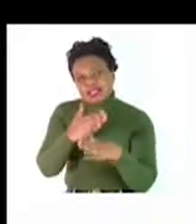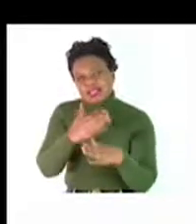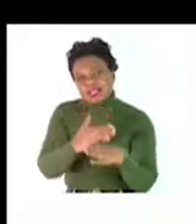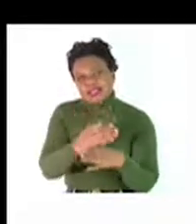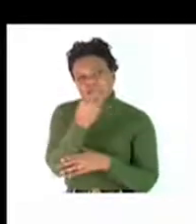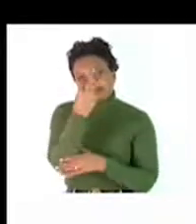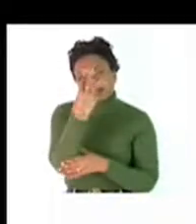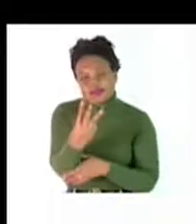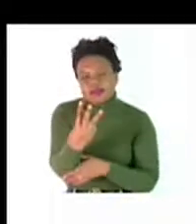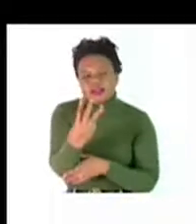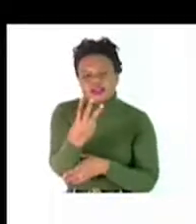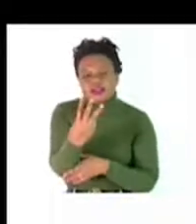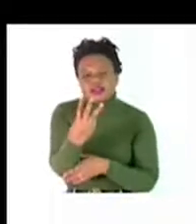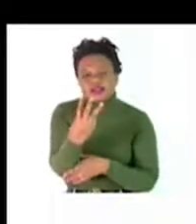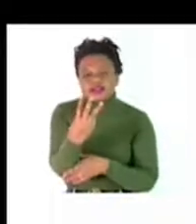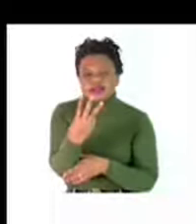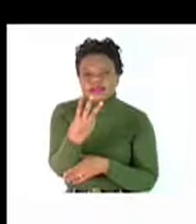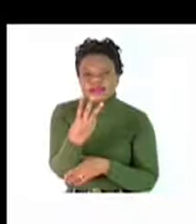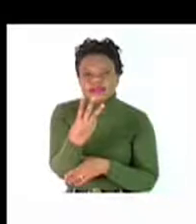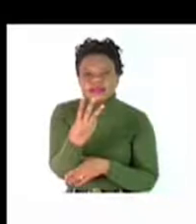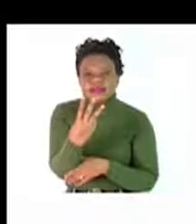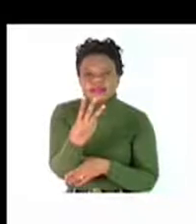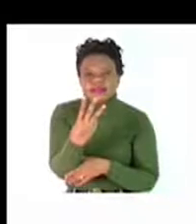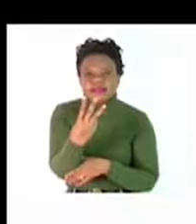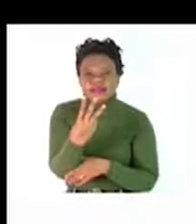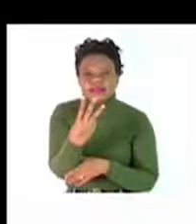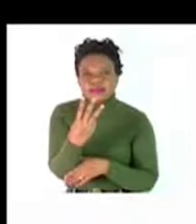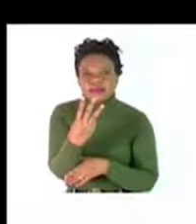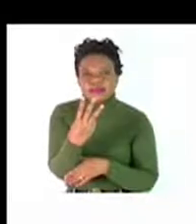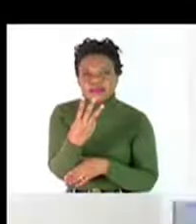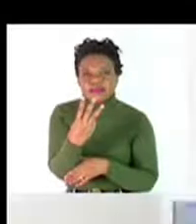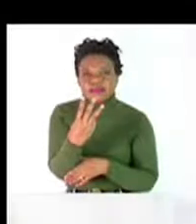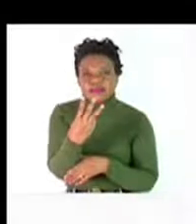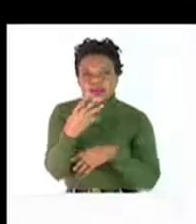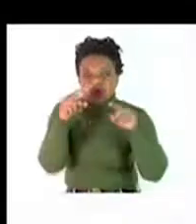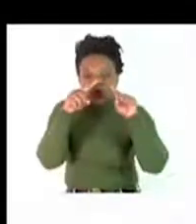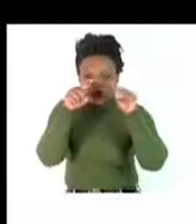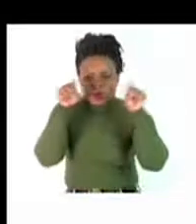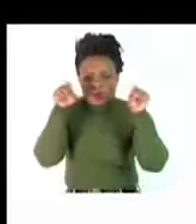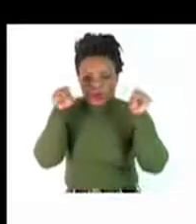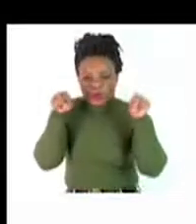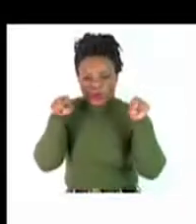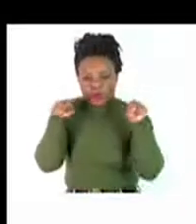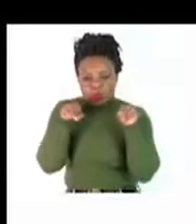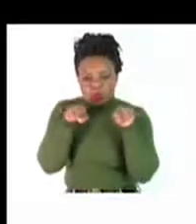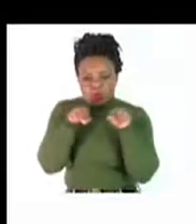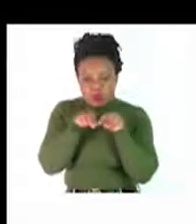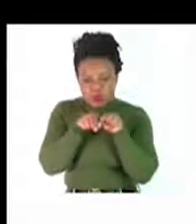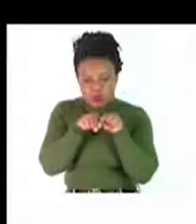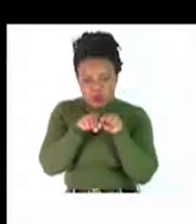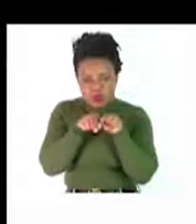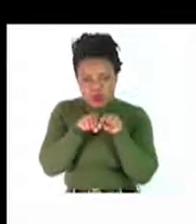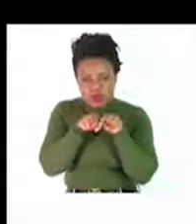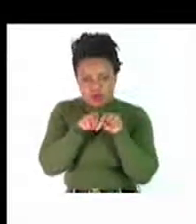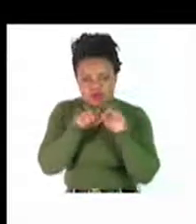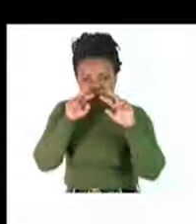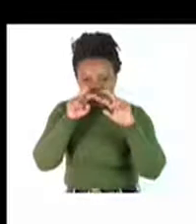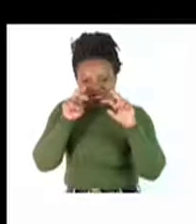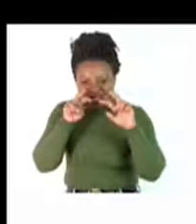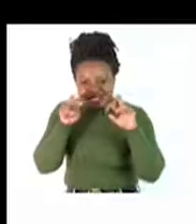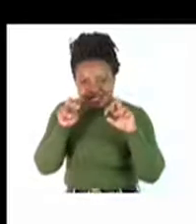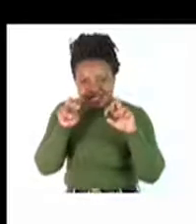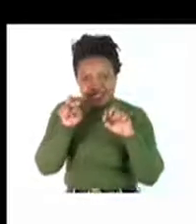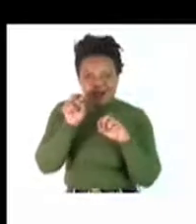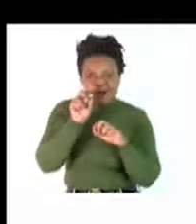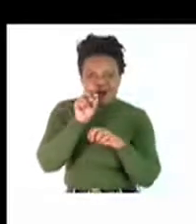Activity number 3 on page 7. Search for the hidden words and color them in.